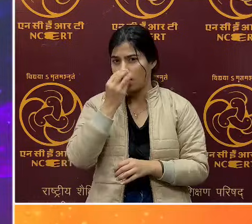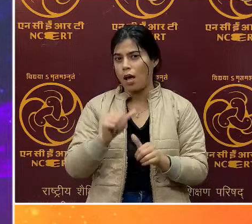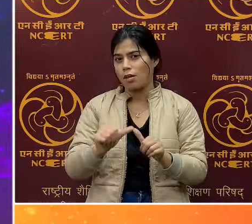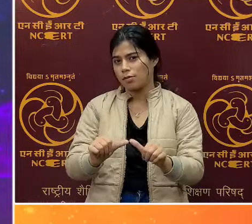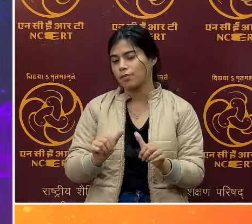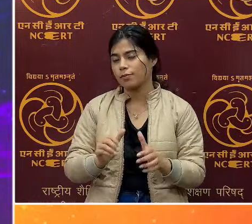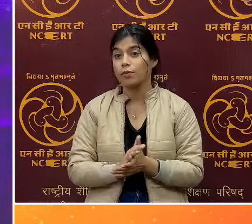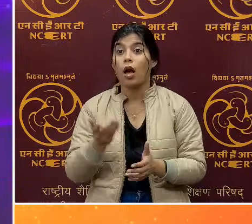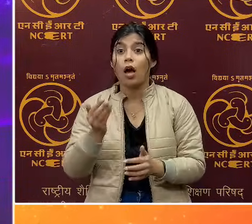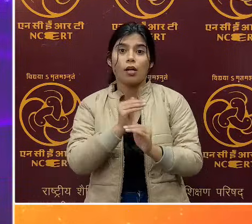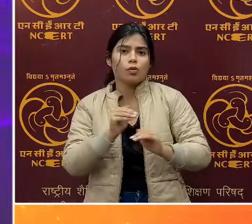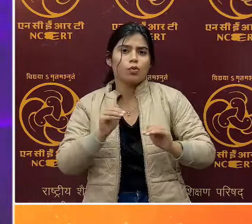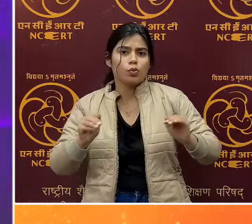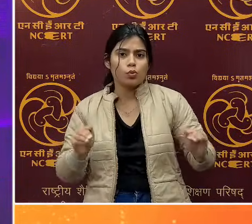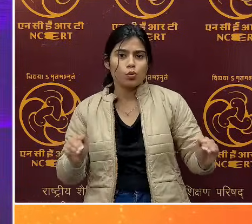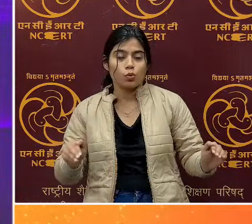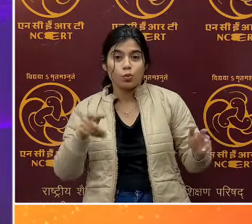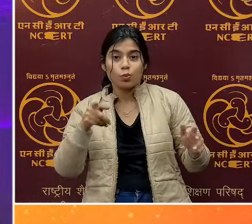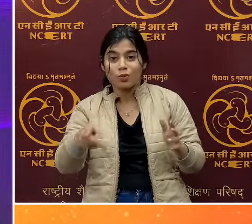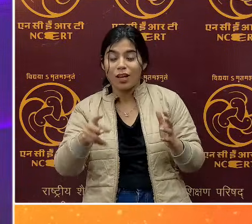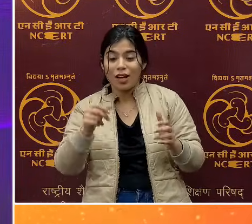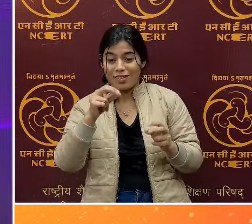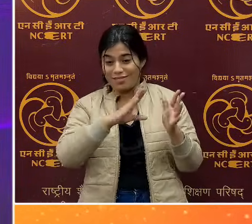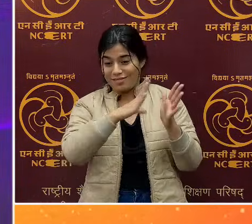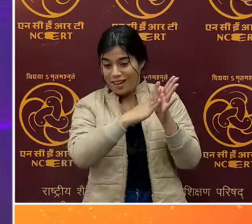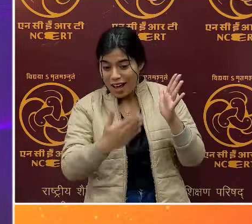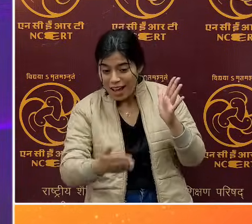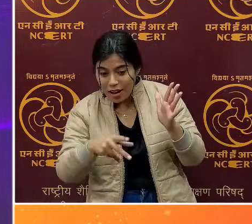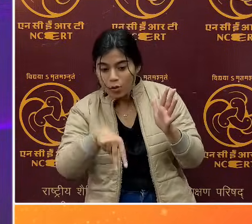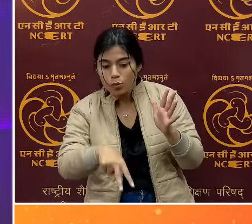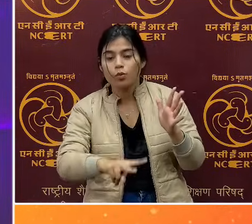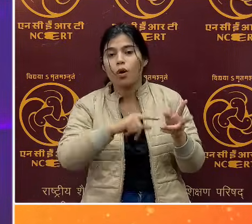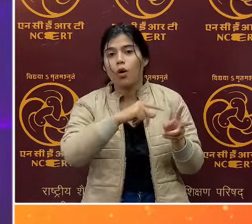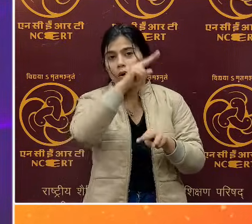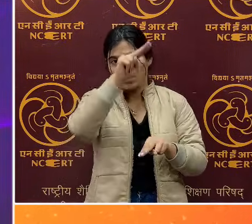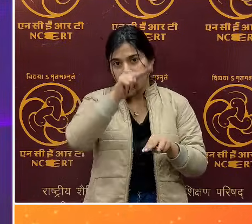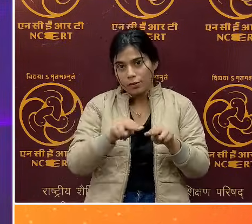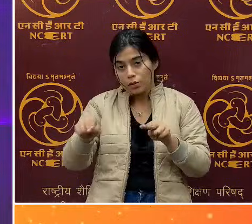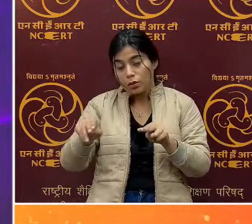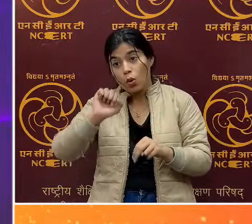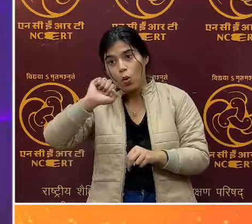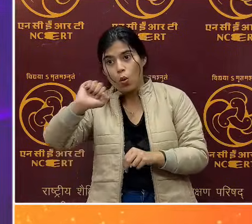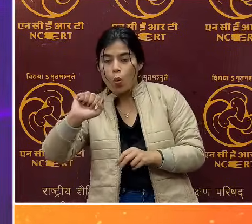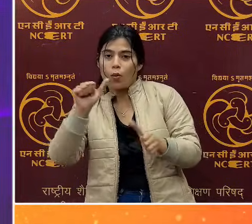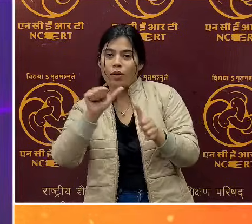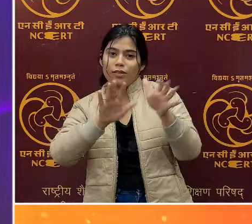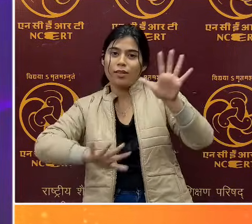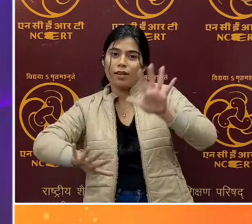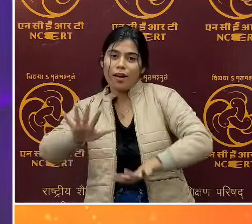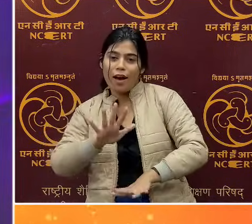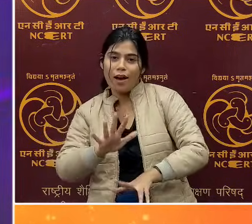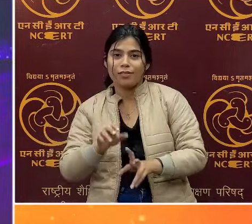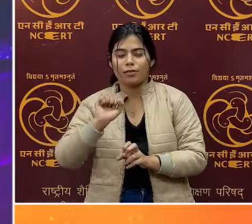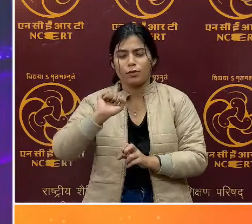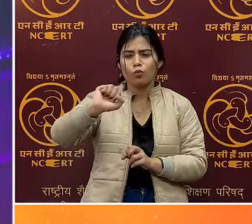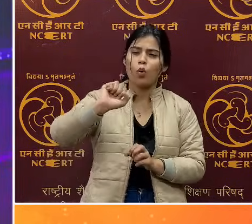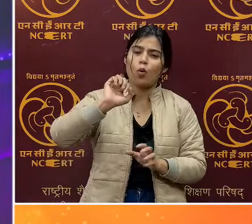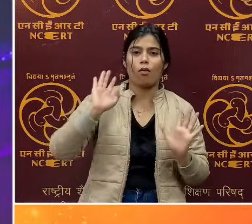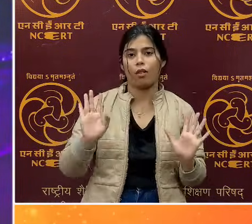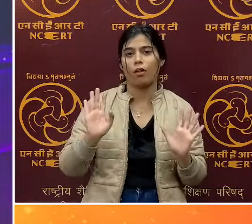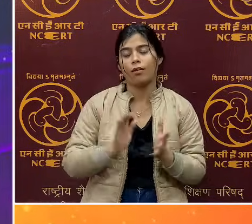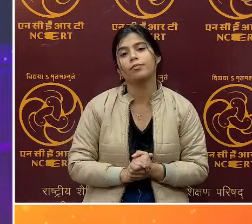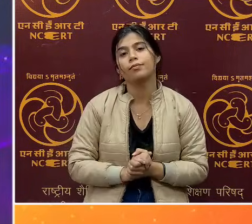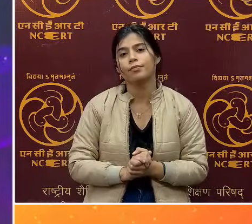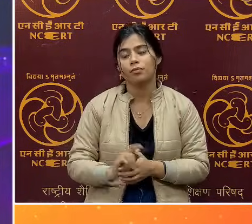students can learn a lot from these reflection part and the mirror and do own their activity, or we can say creativity, right? Yes. Okay.